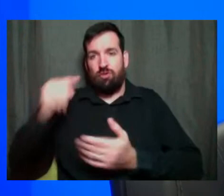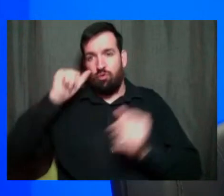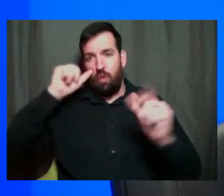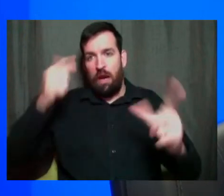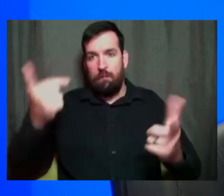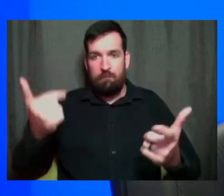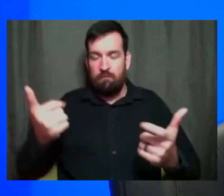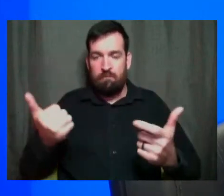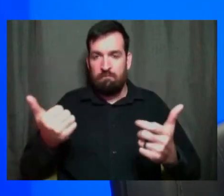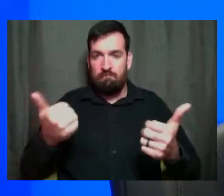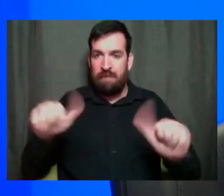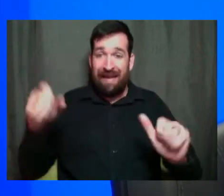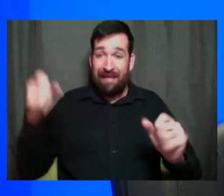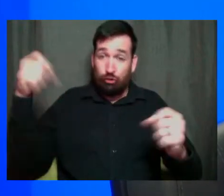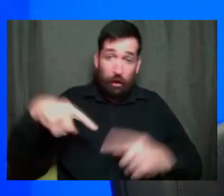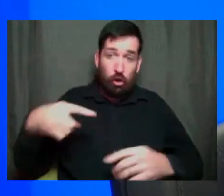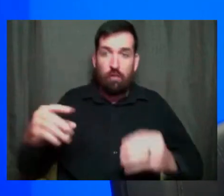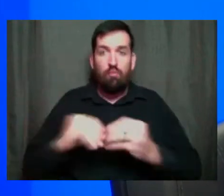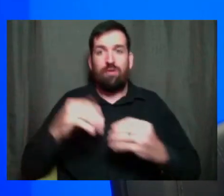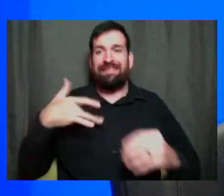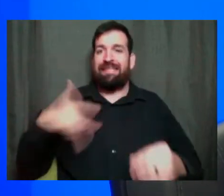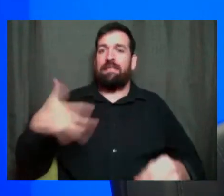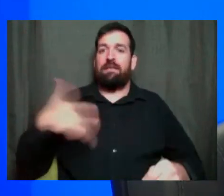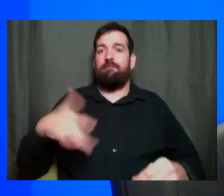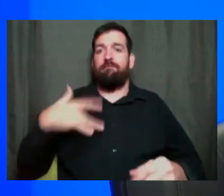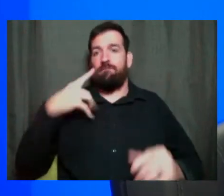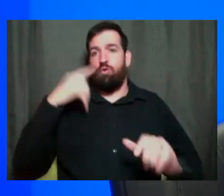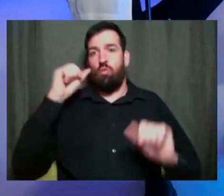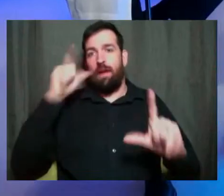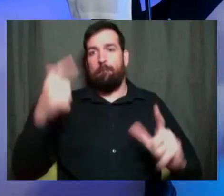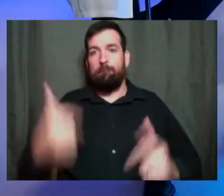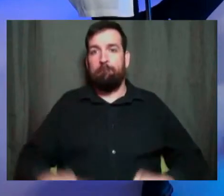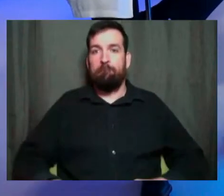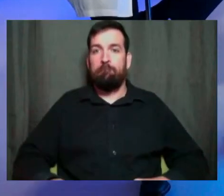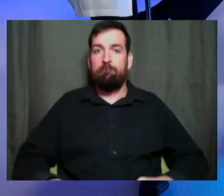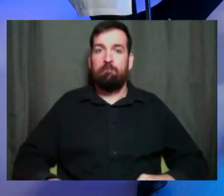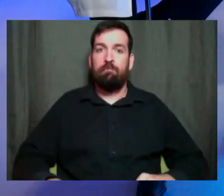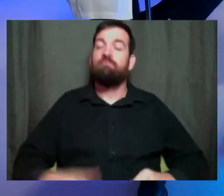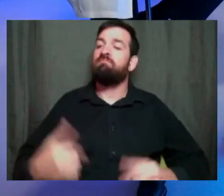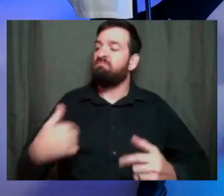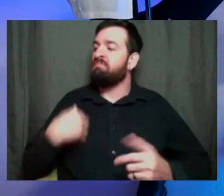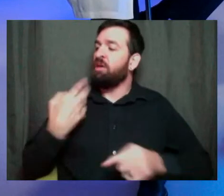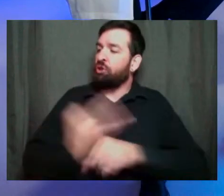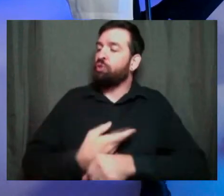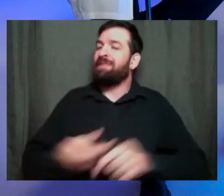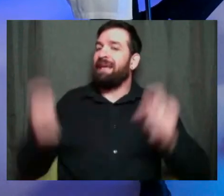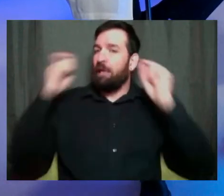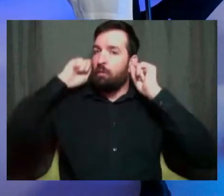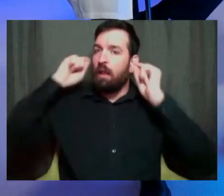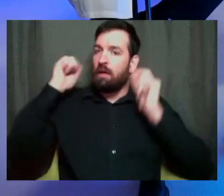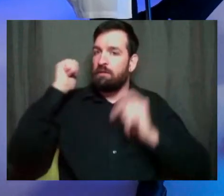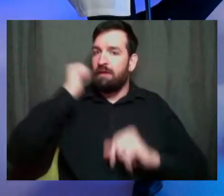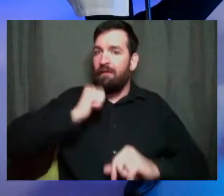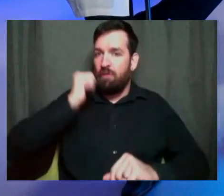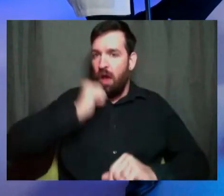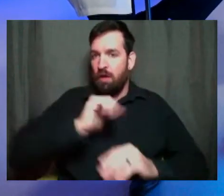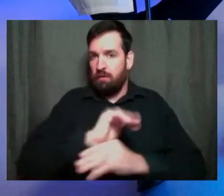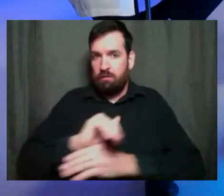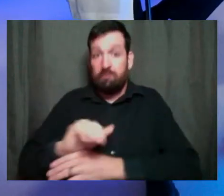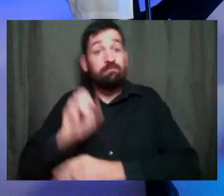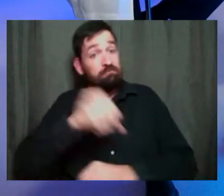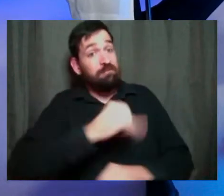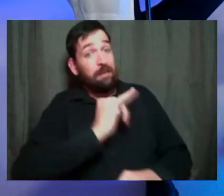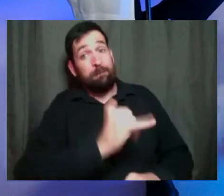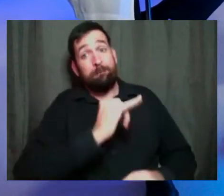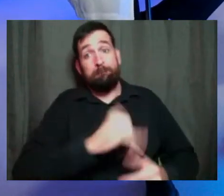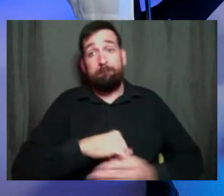trigger they're much more sensitive to triggers that wake them up as we age. I wear earplugs every night. I wear earplugs too. Do you? So my wife used to